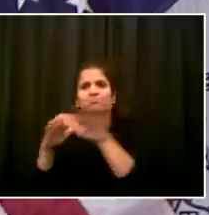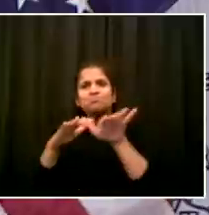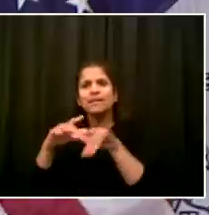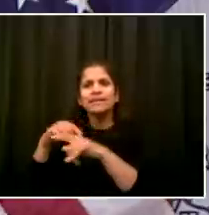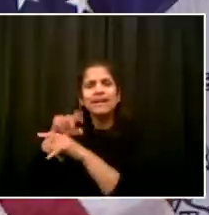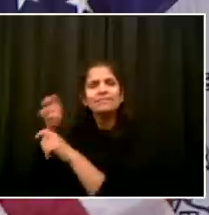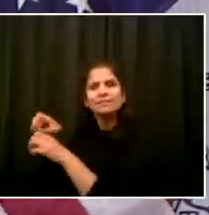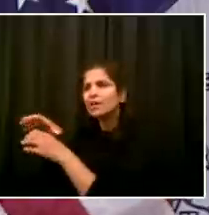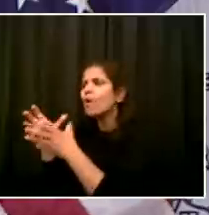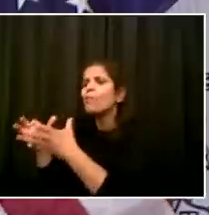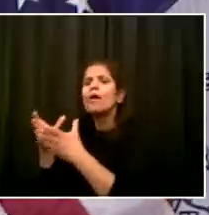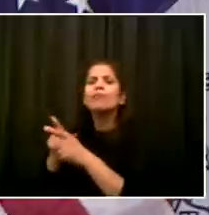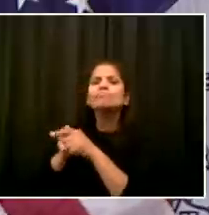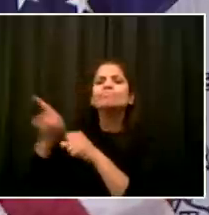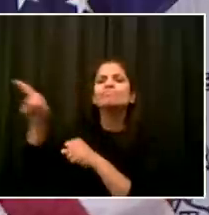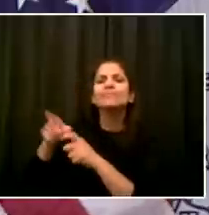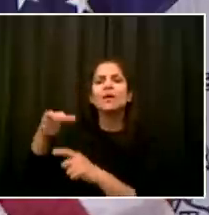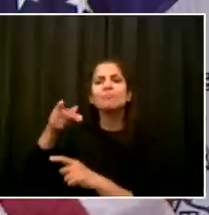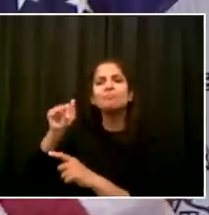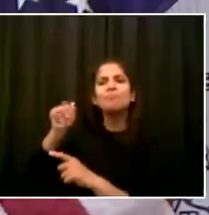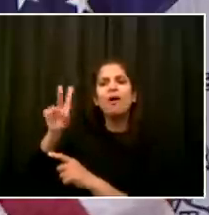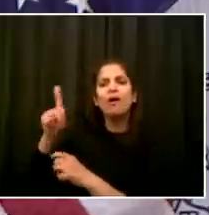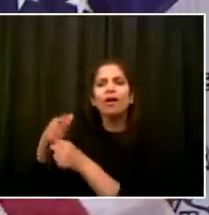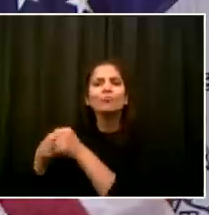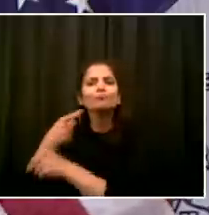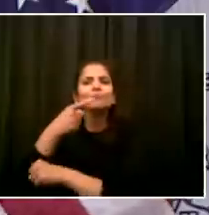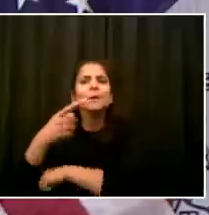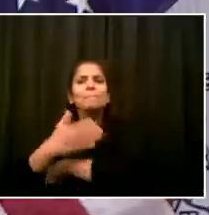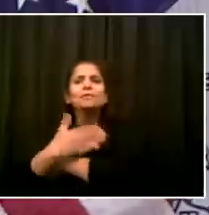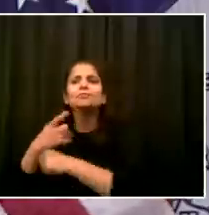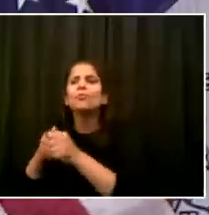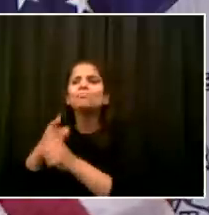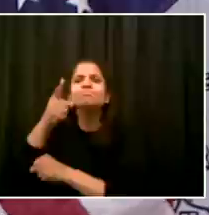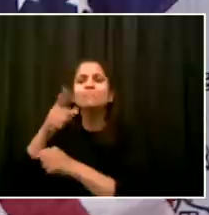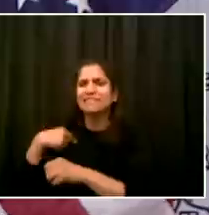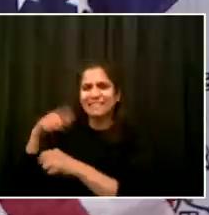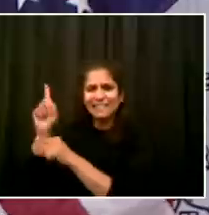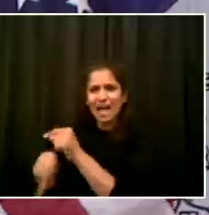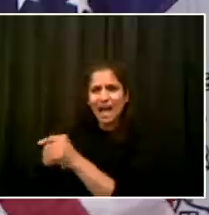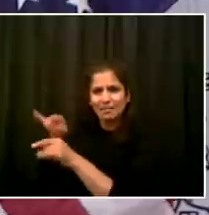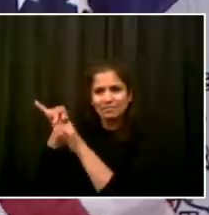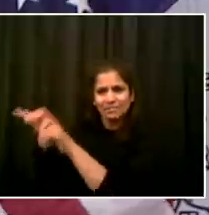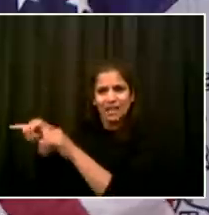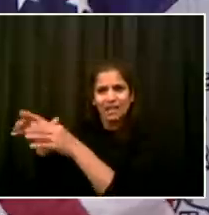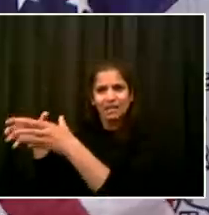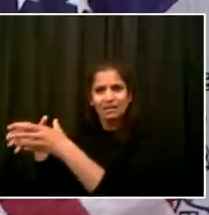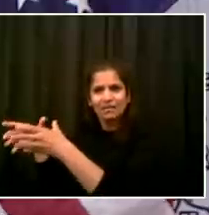of celebration. So I wonder if you could speak to that specifically, to those concerns. And then also, forgive me,